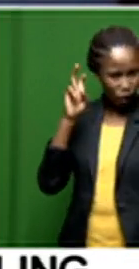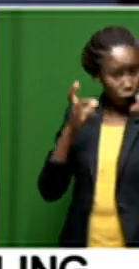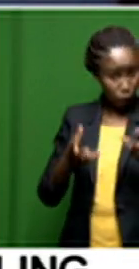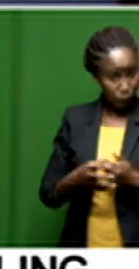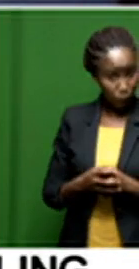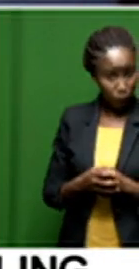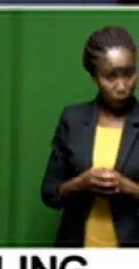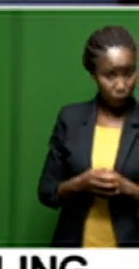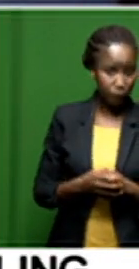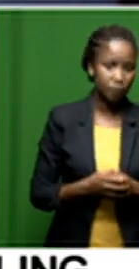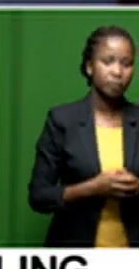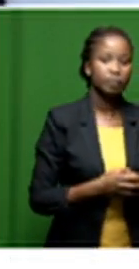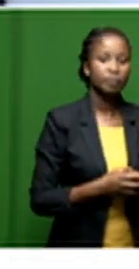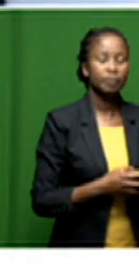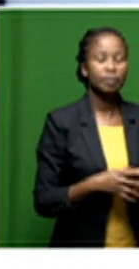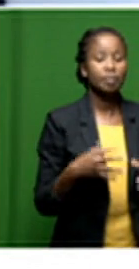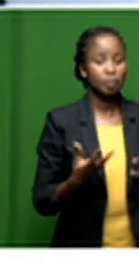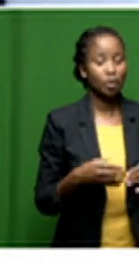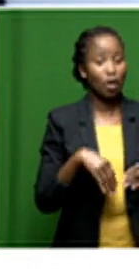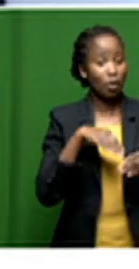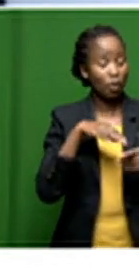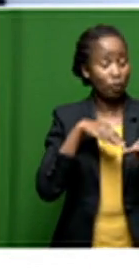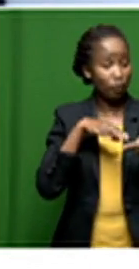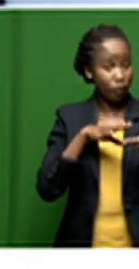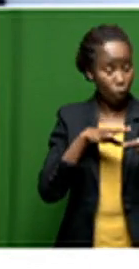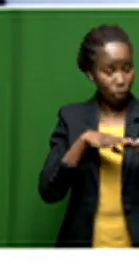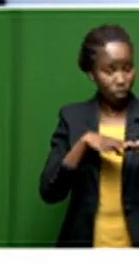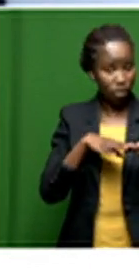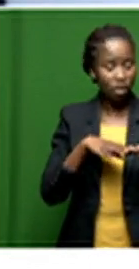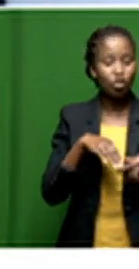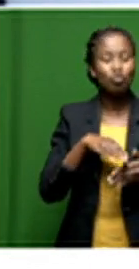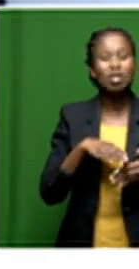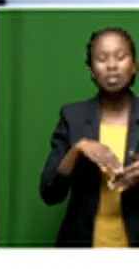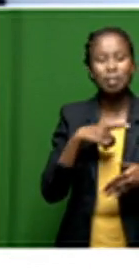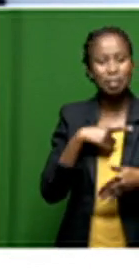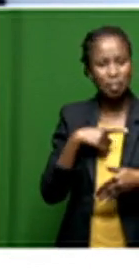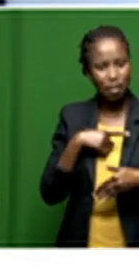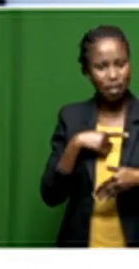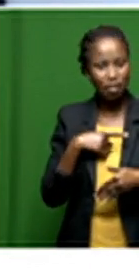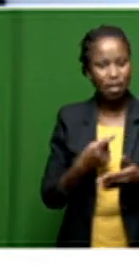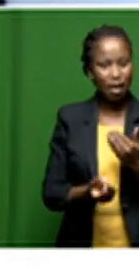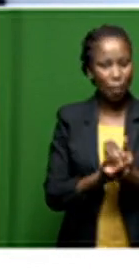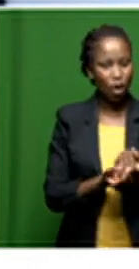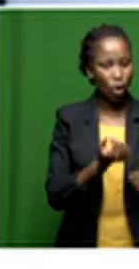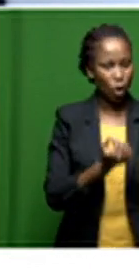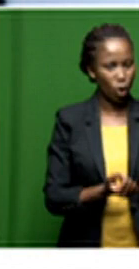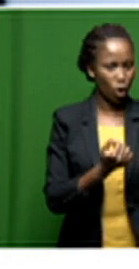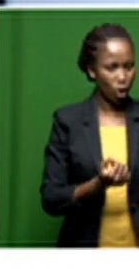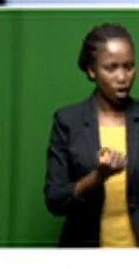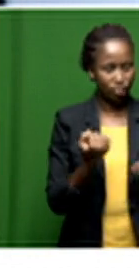Well, firstly, the reasons that were provided on Saturday evening for the order that the court issued earlier this month